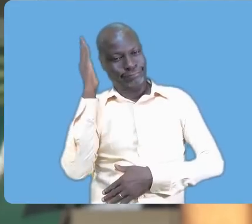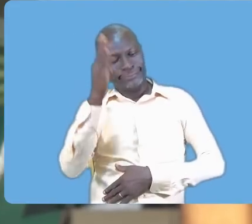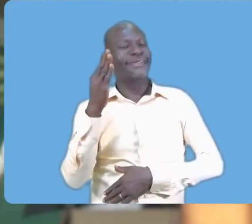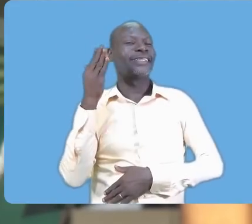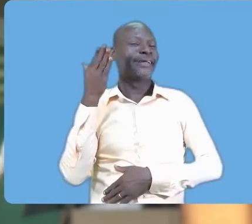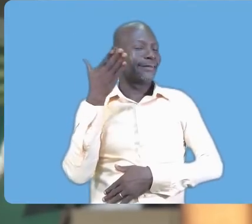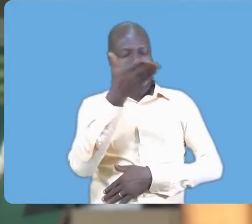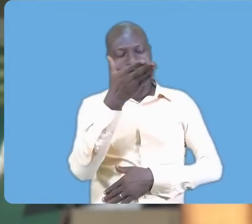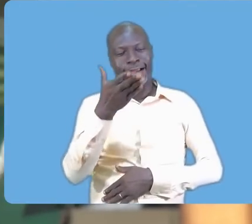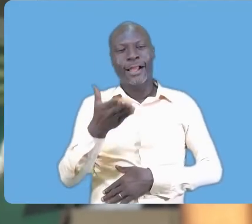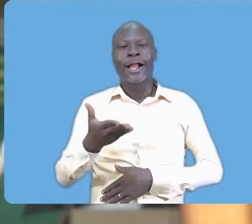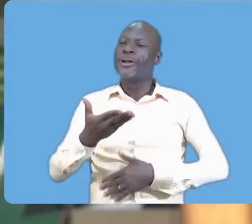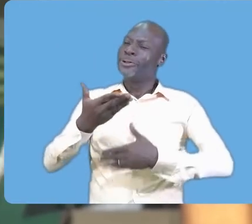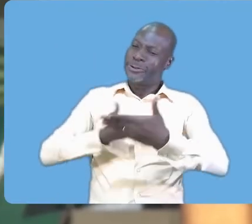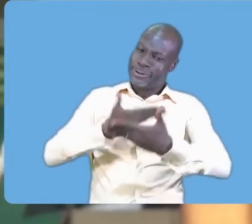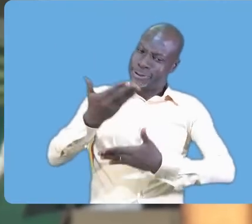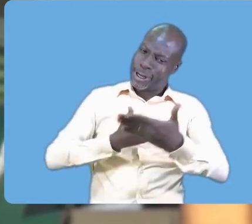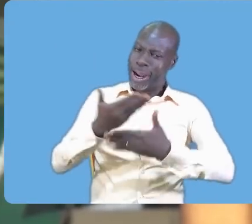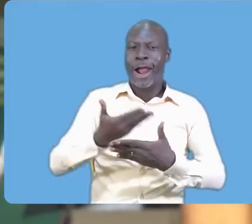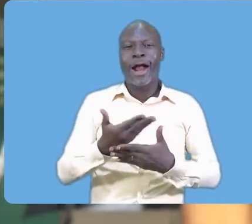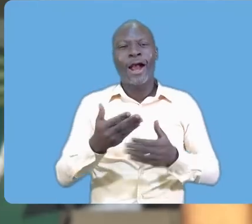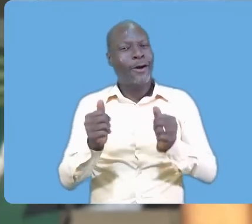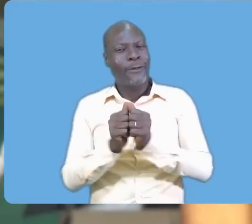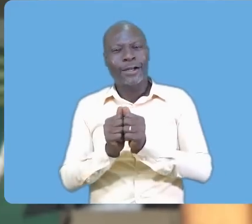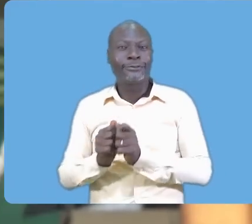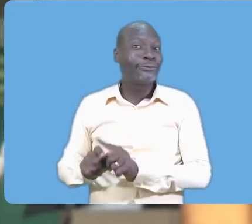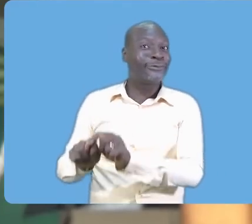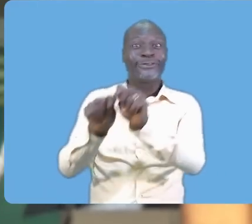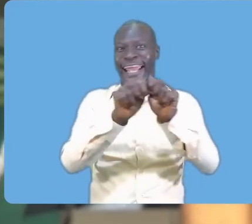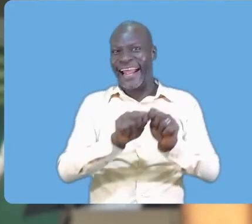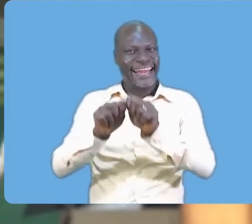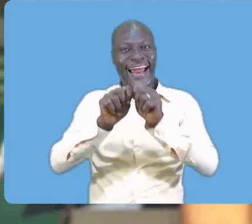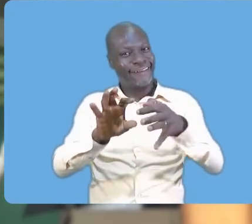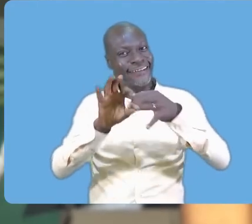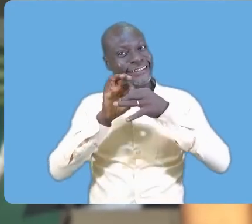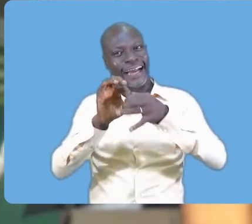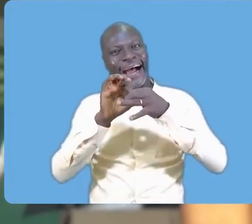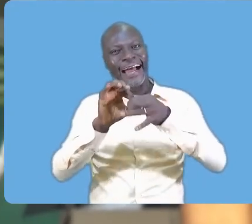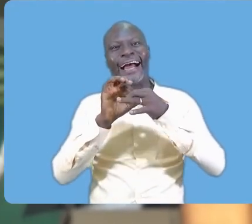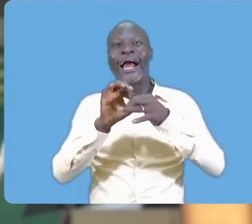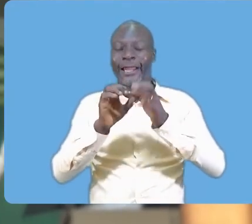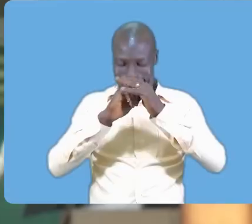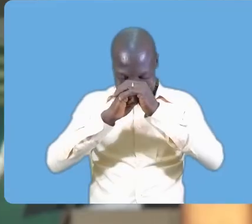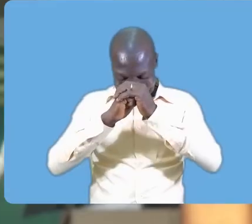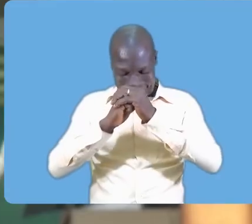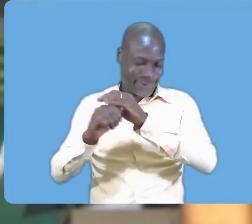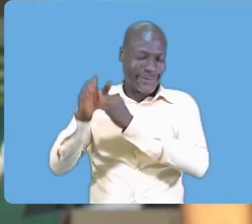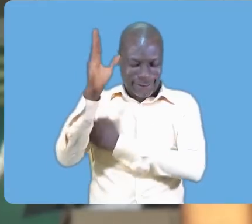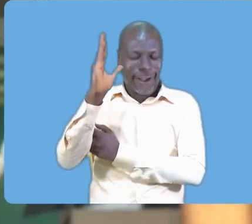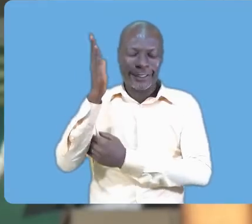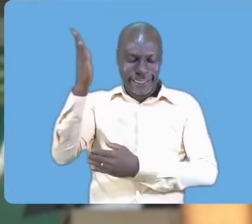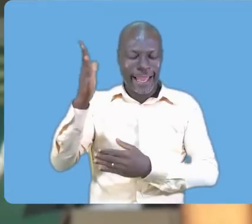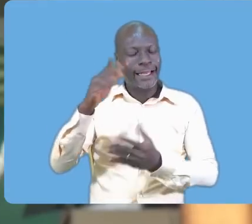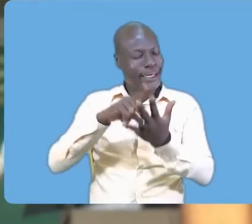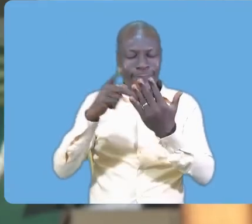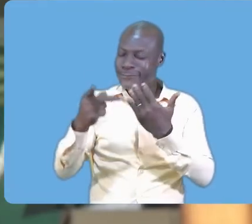Yebeba, na yene enrianum abinya fellowship together. Na mijidisa ebetumi aye emwa, edi abwa